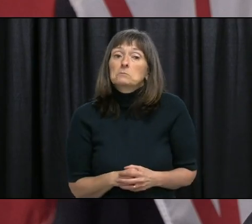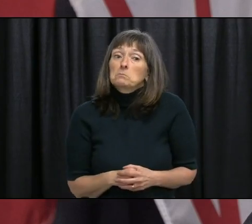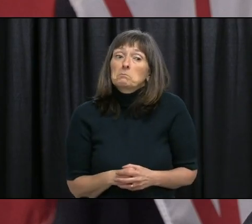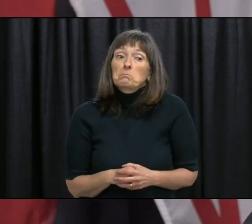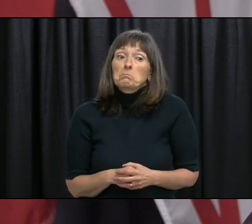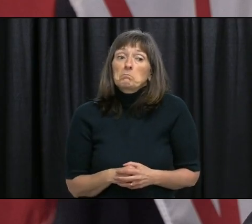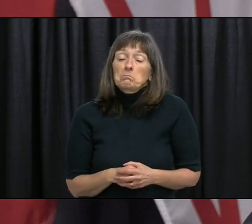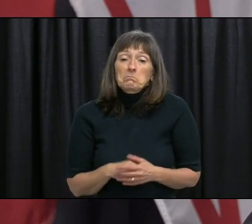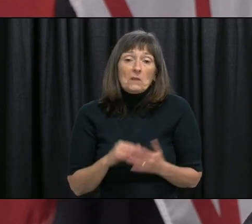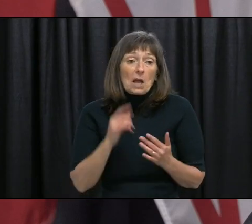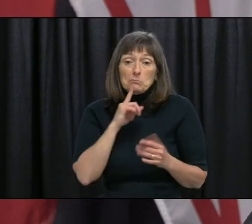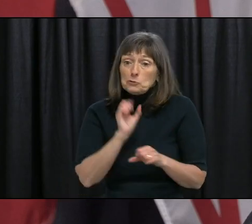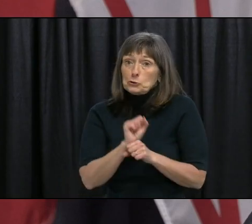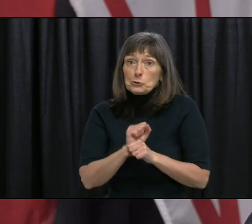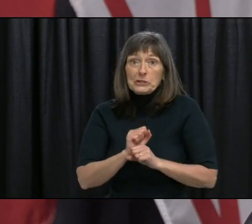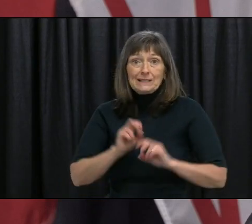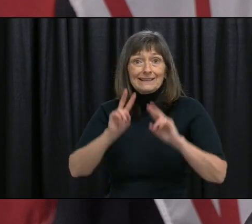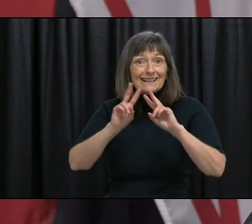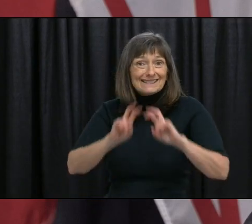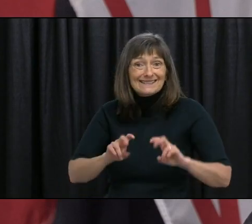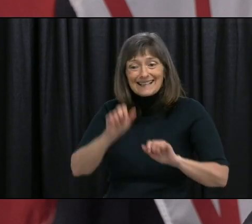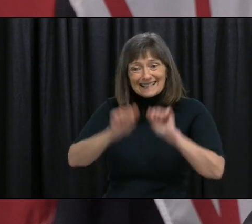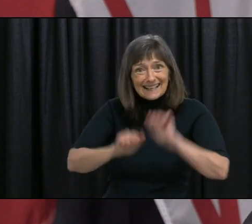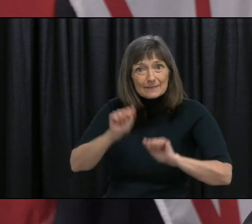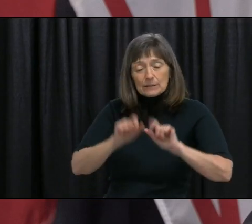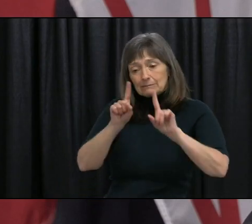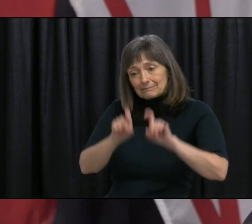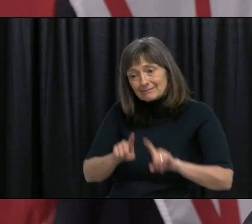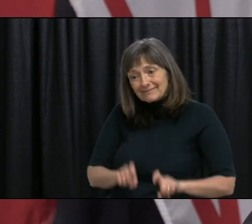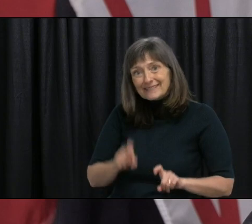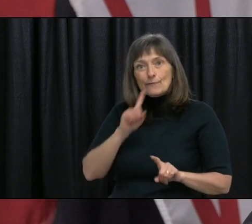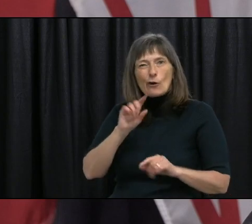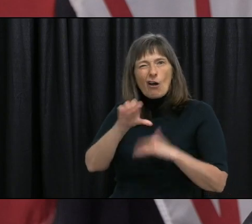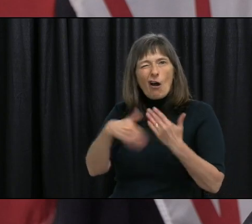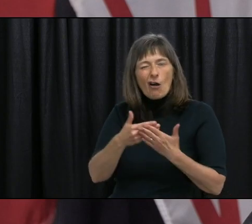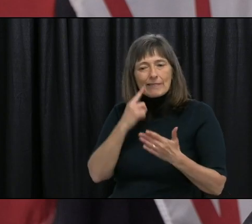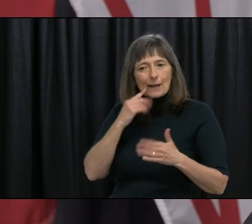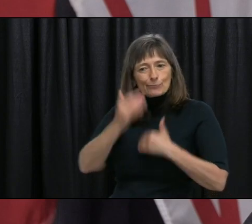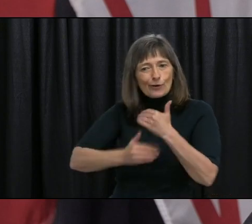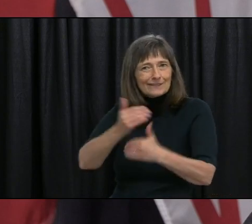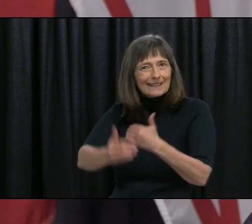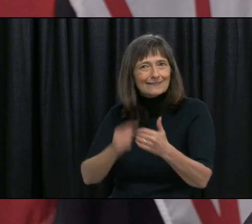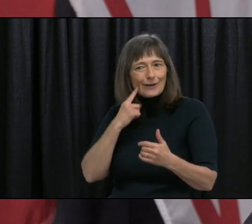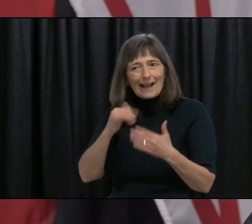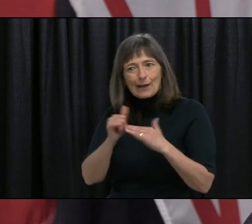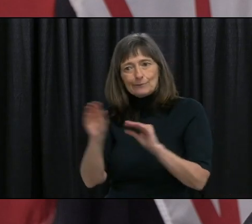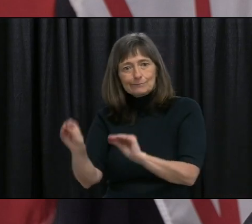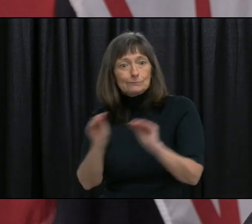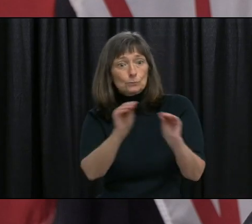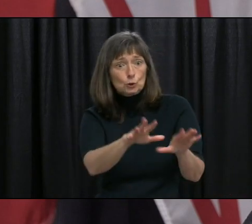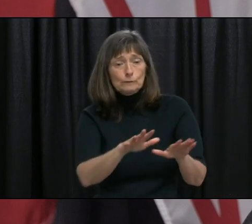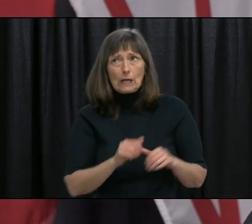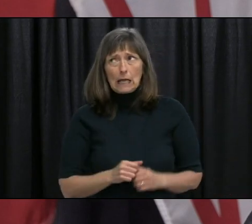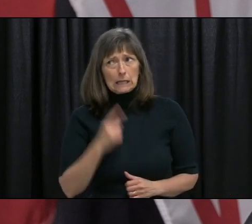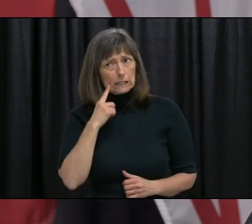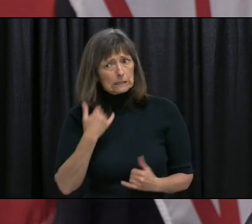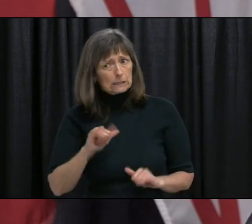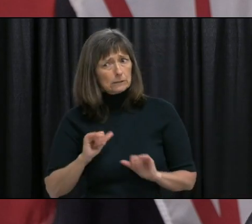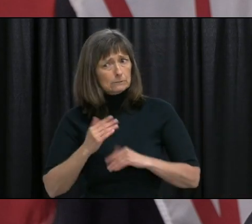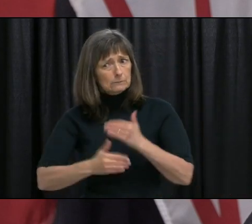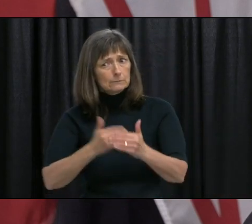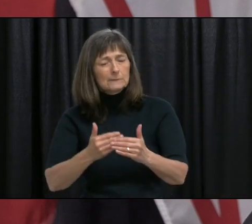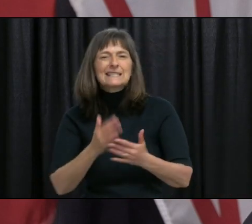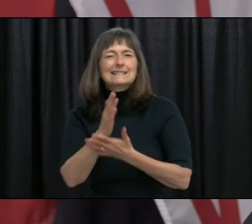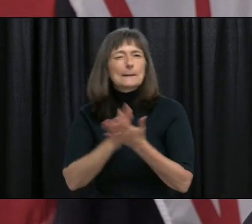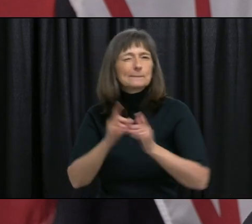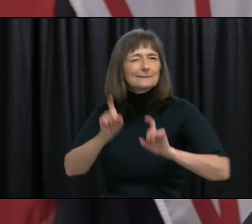assessments and all those services that would be attached to a resident moving in. I think from what I gather, they're still in place. I think there's a level of